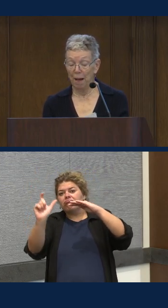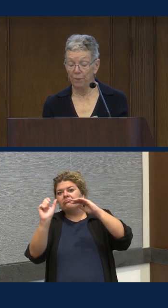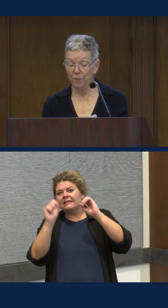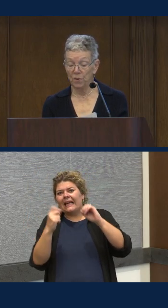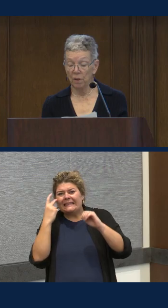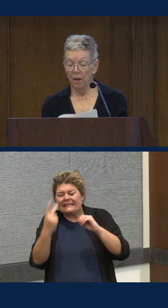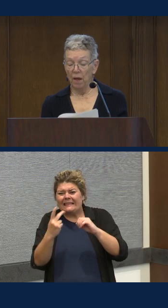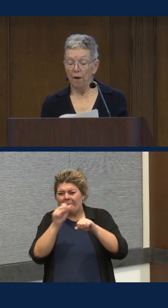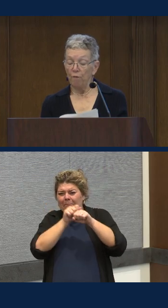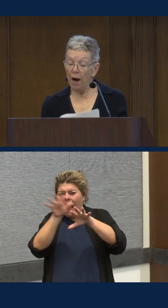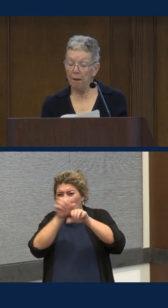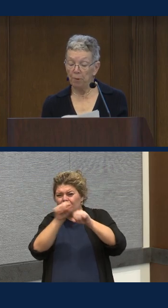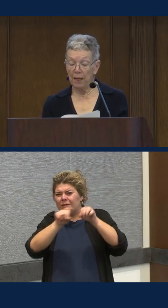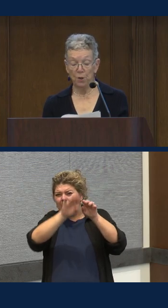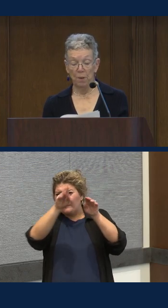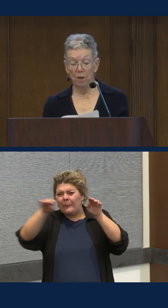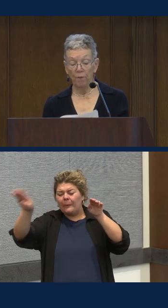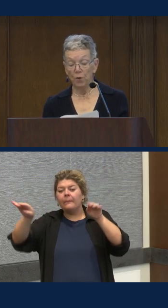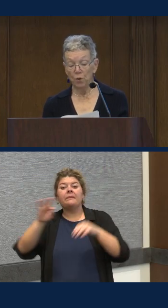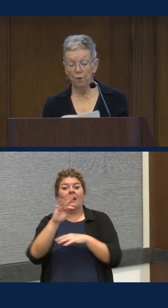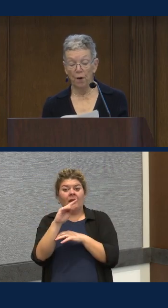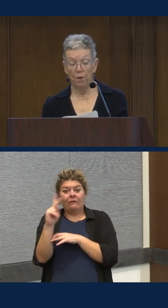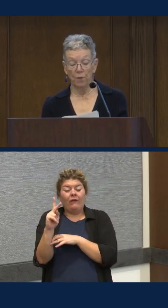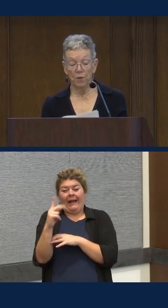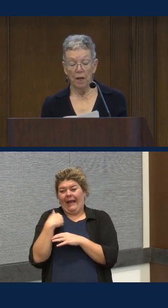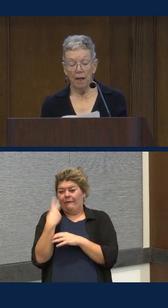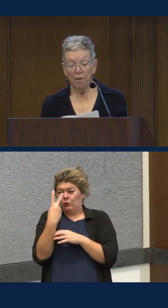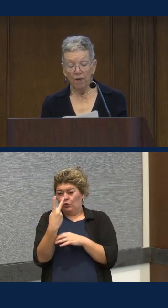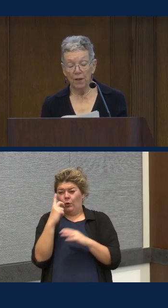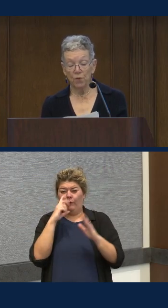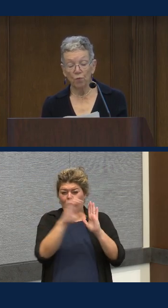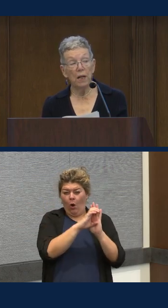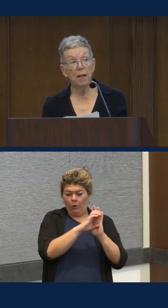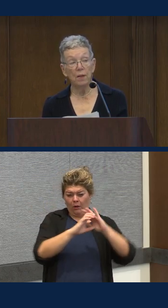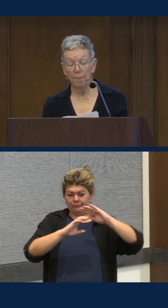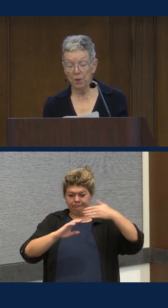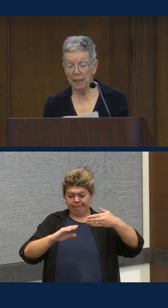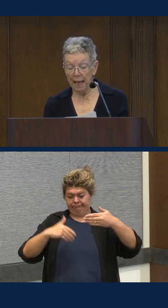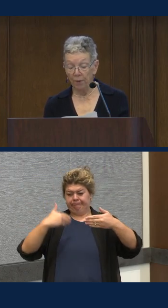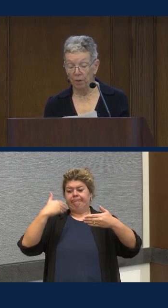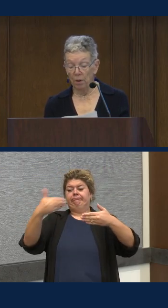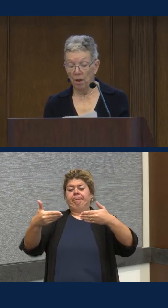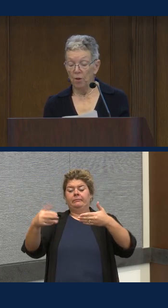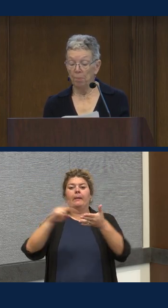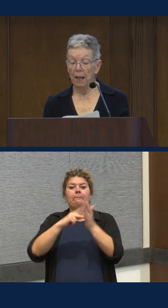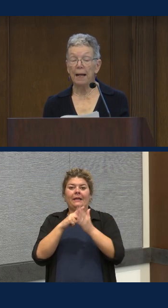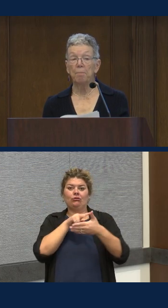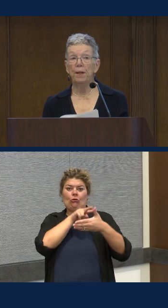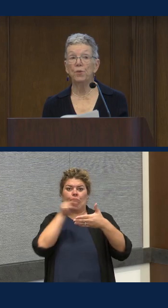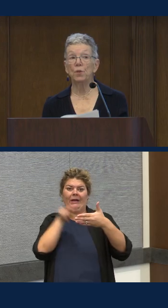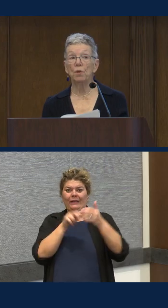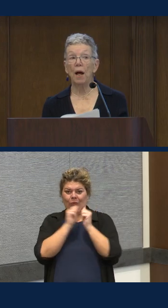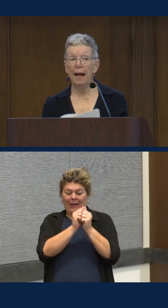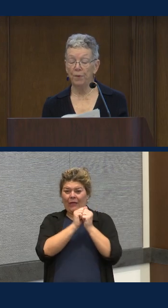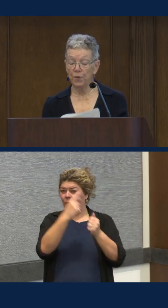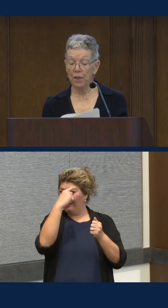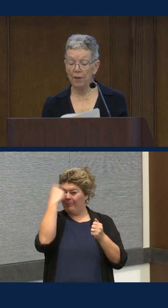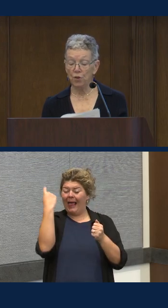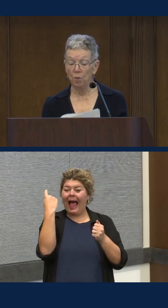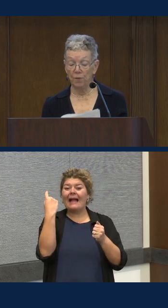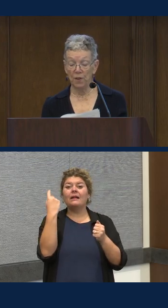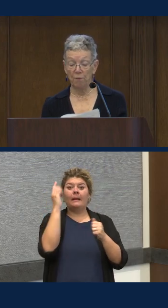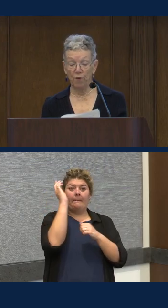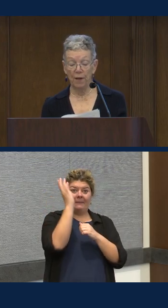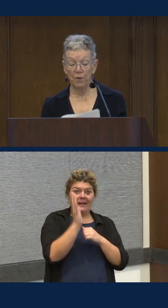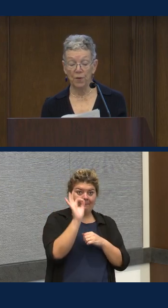discernible mountains. Frank's placement of the two photos invites reading them together, the black minister and the